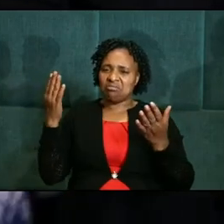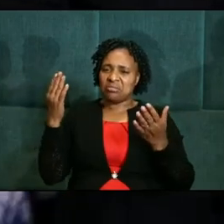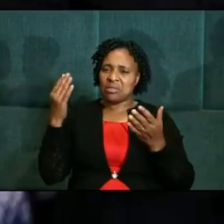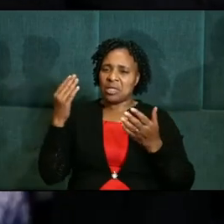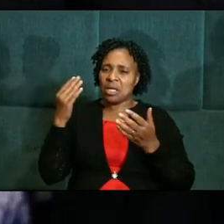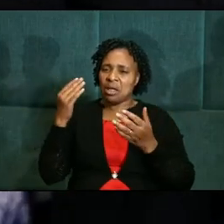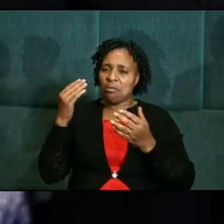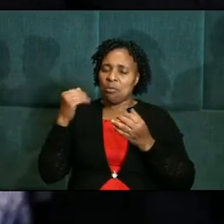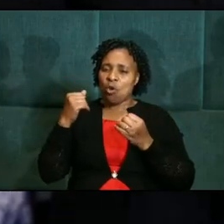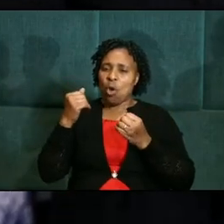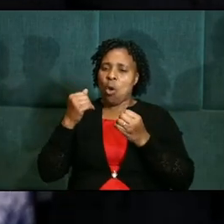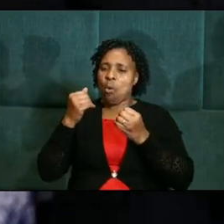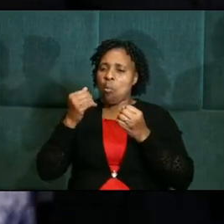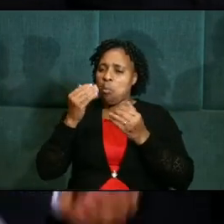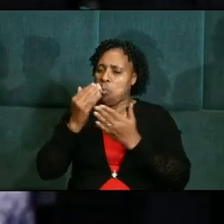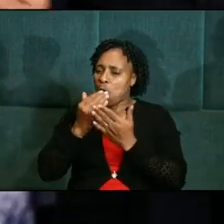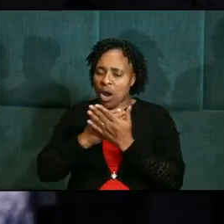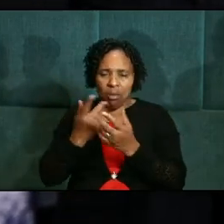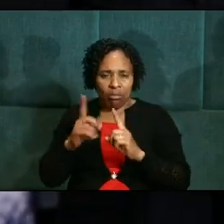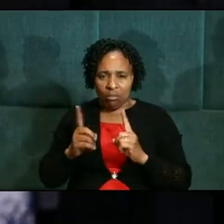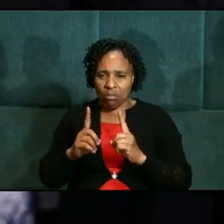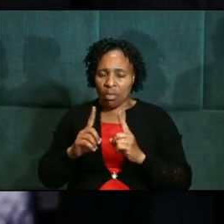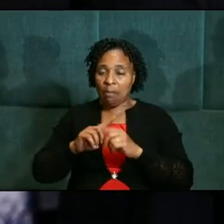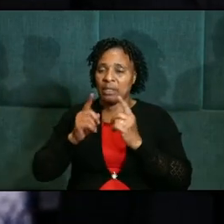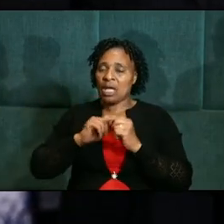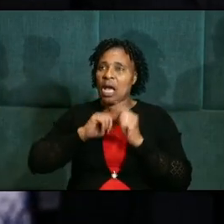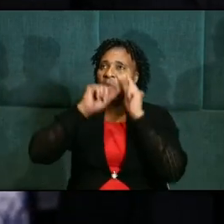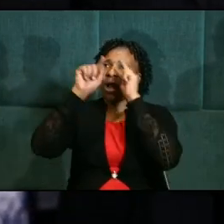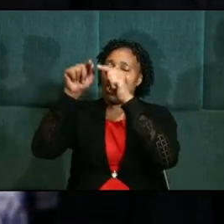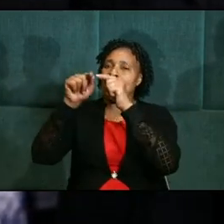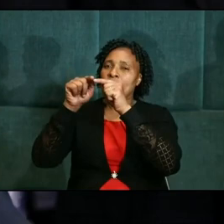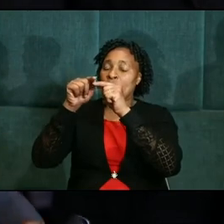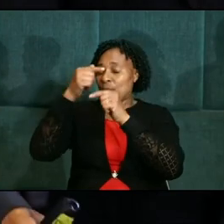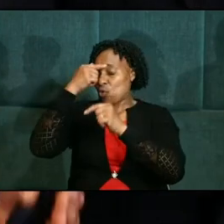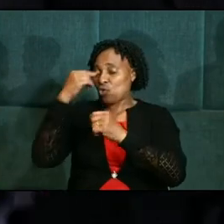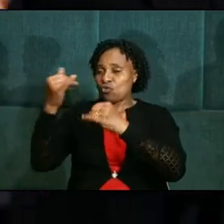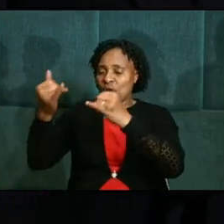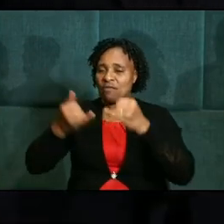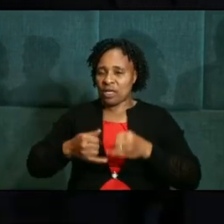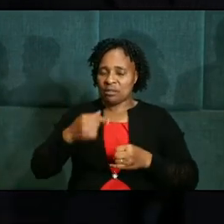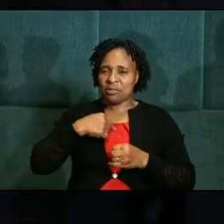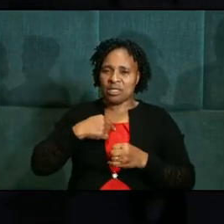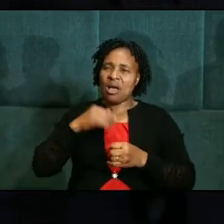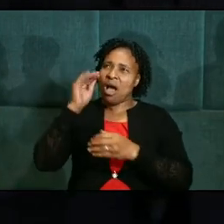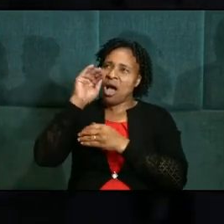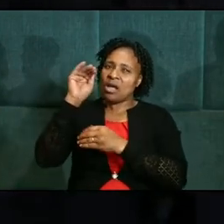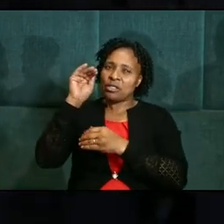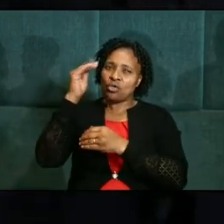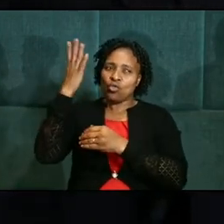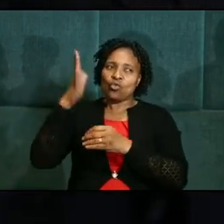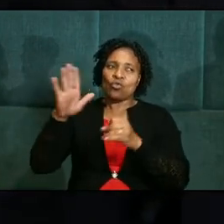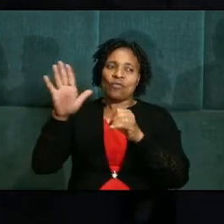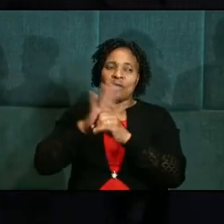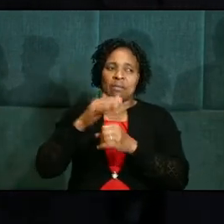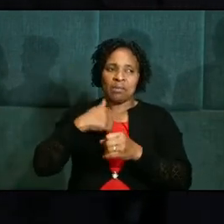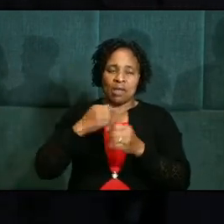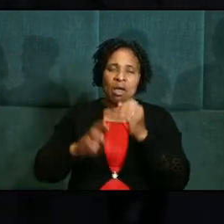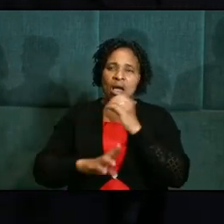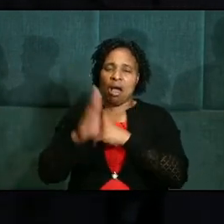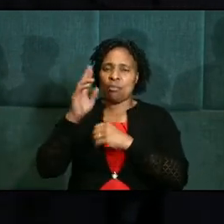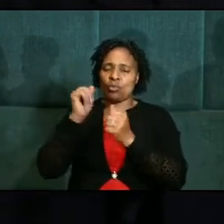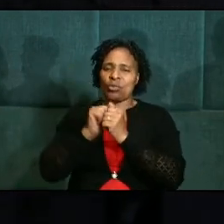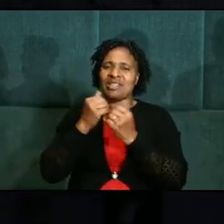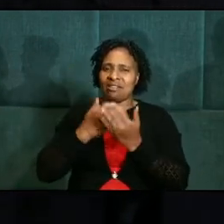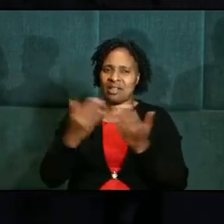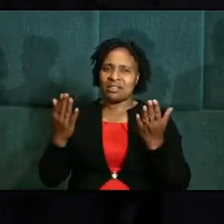now coming to you because you invite me, and I ask you to fill me up with these